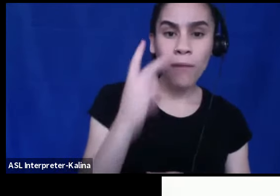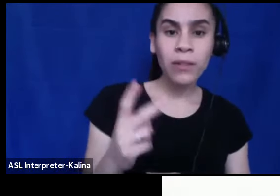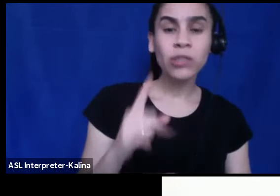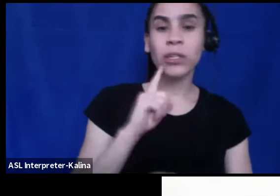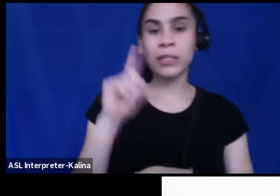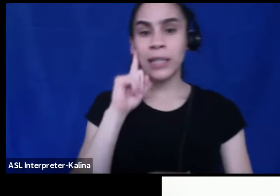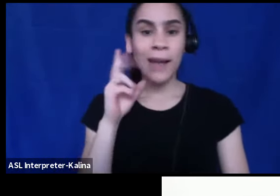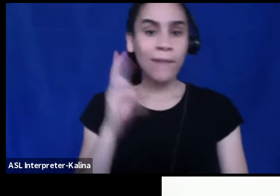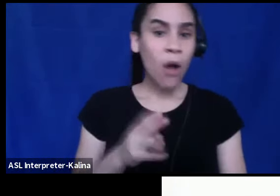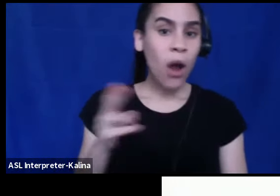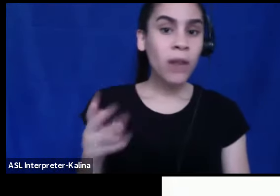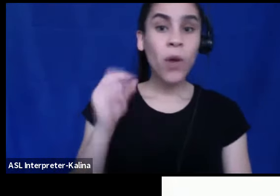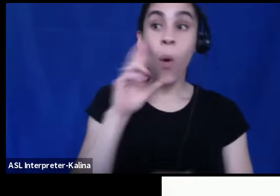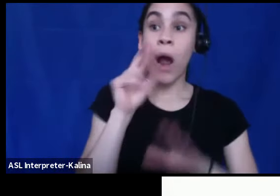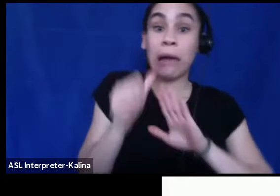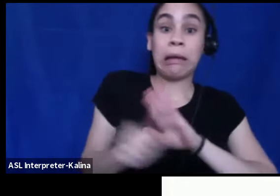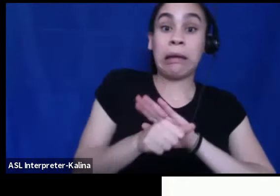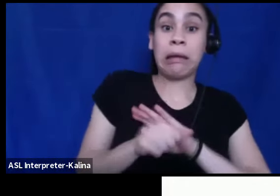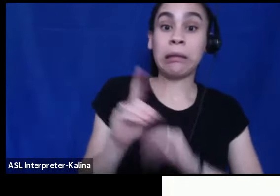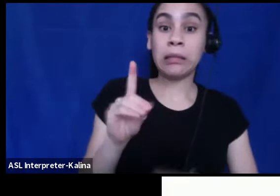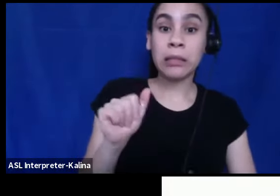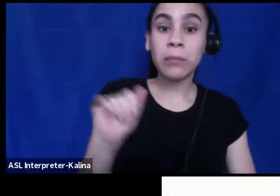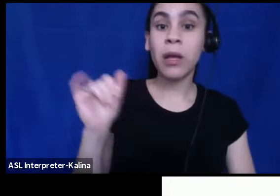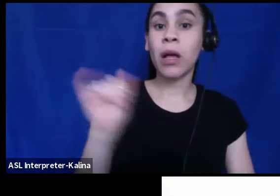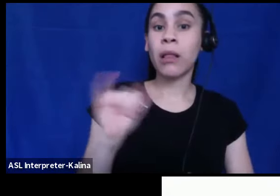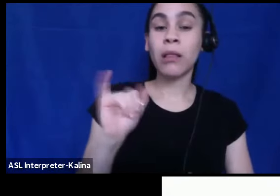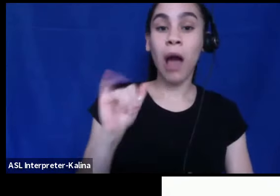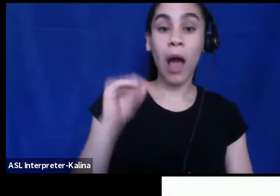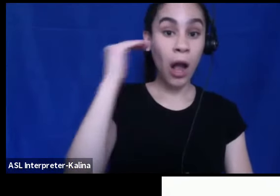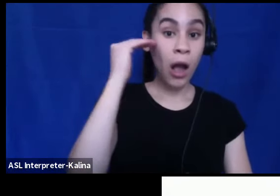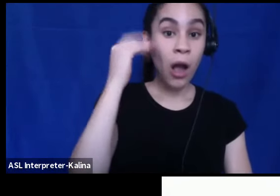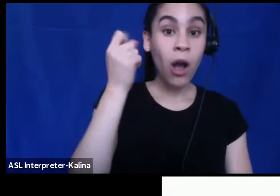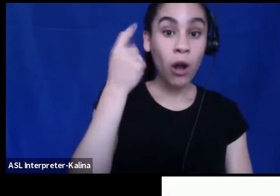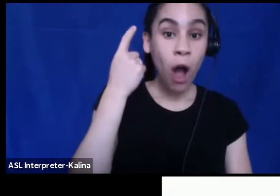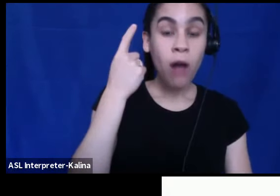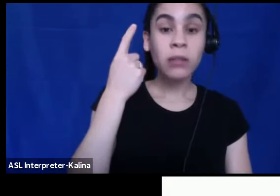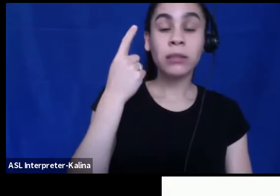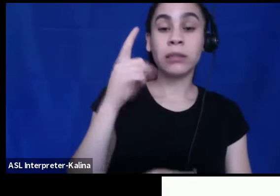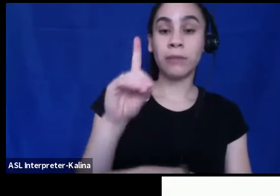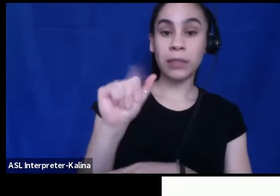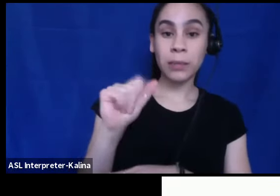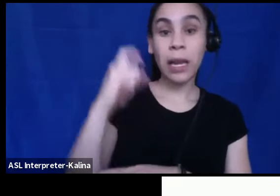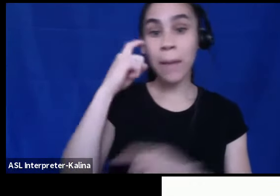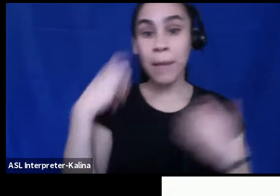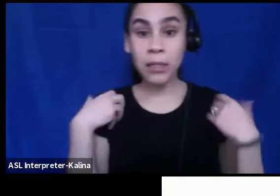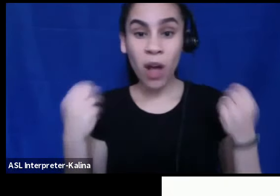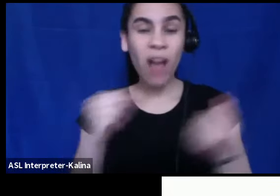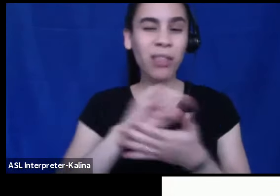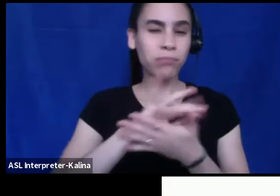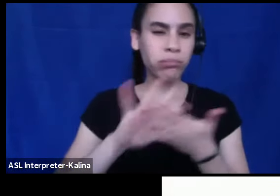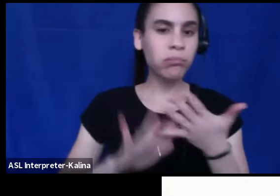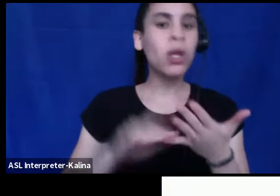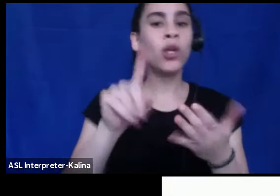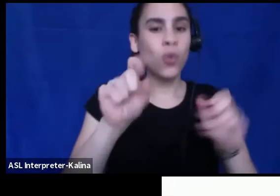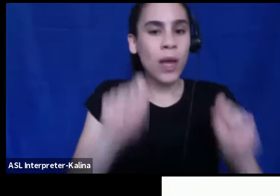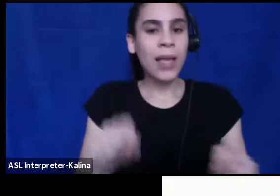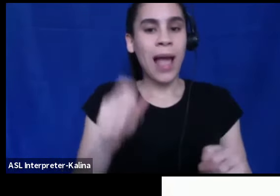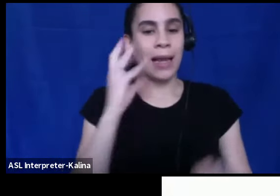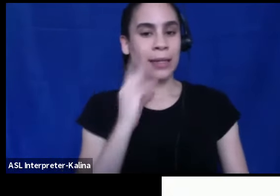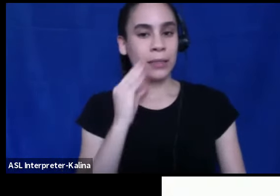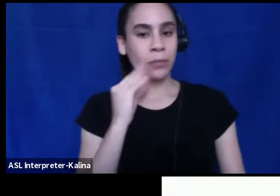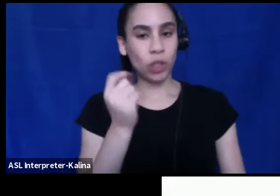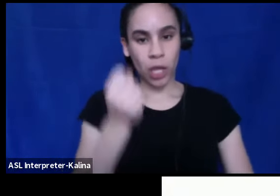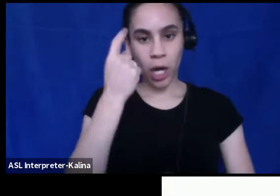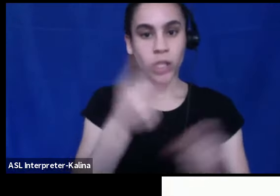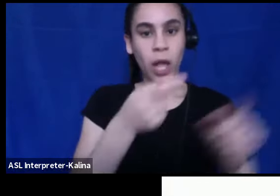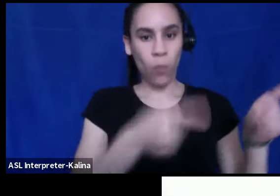even have a hidden disability, which are things like cognitive disabilities, mental health, things like that, that you're able to experience or understand what is happening